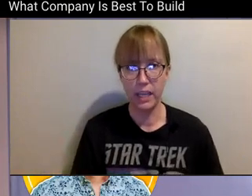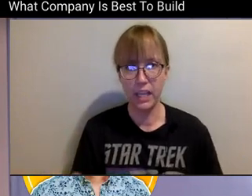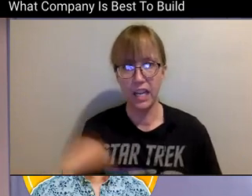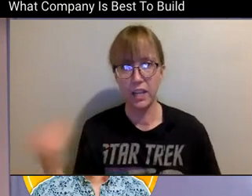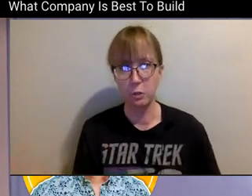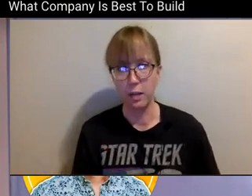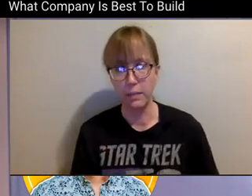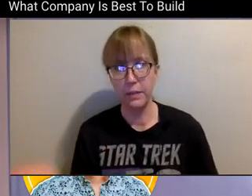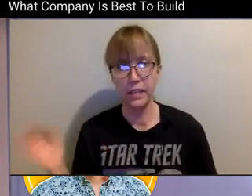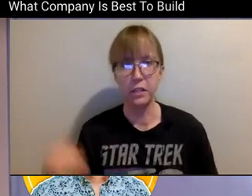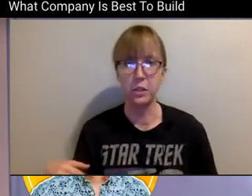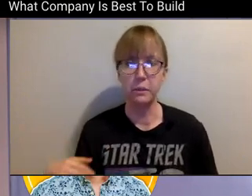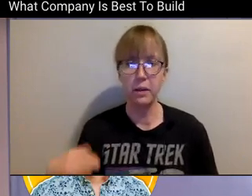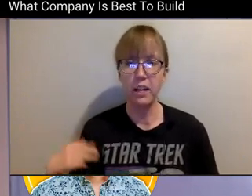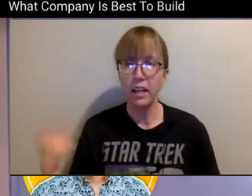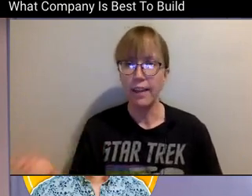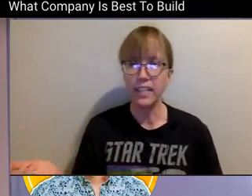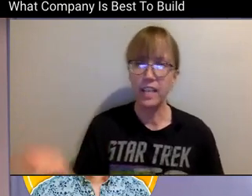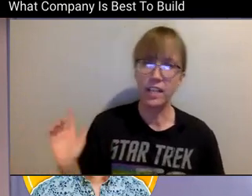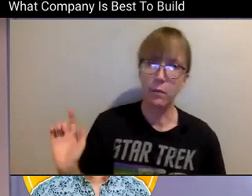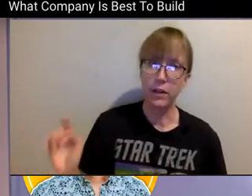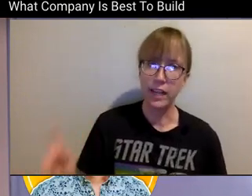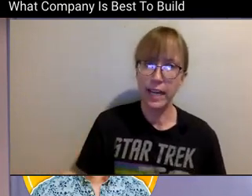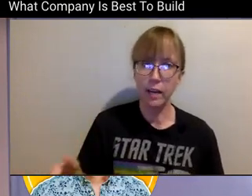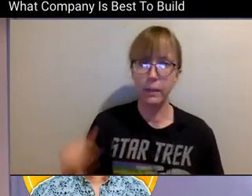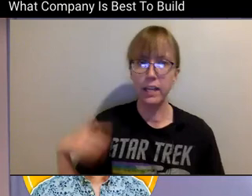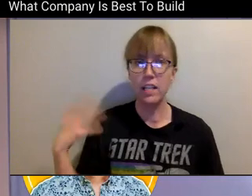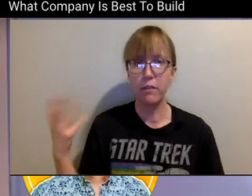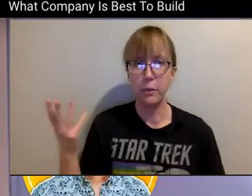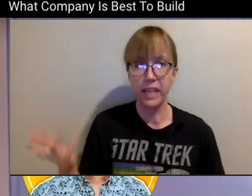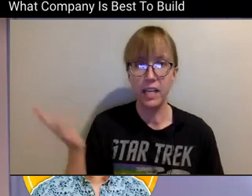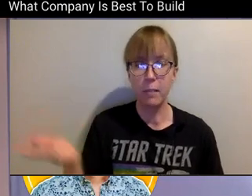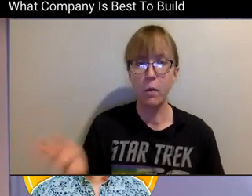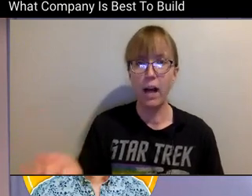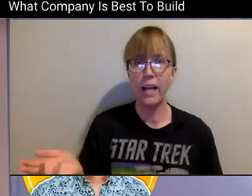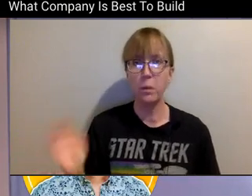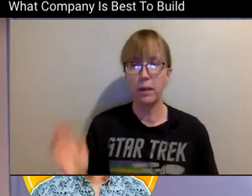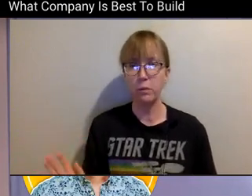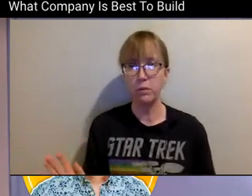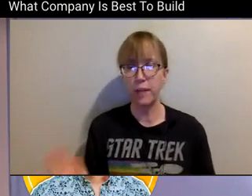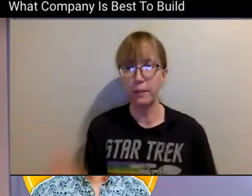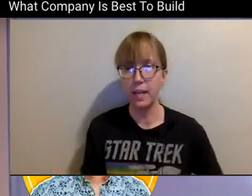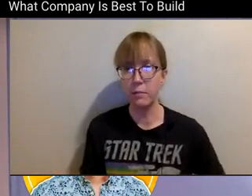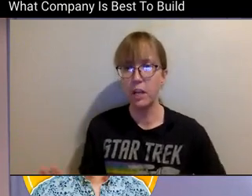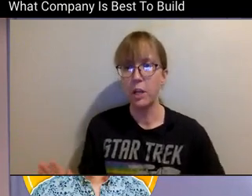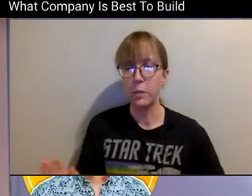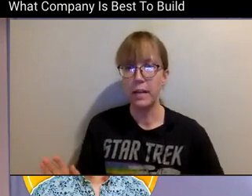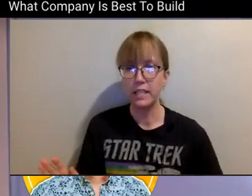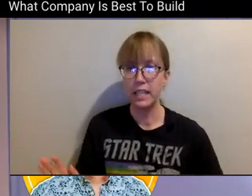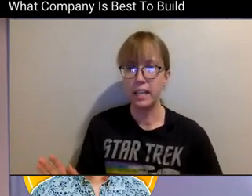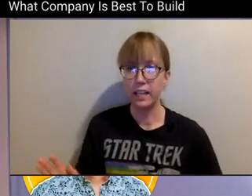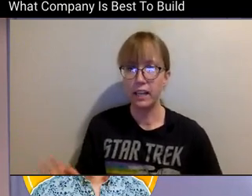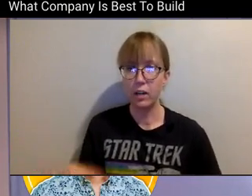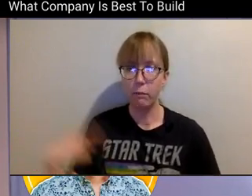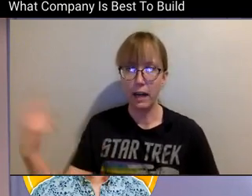stop thinking, and then you'll stop doubting, and then you'll do more. In this case, he doesn't want you to think, because if you think about why you want to move MLMs, you might